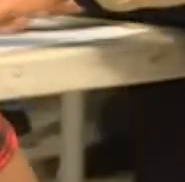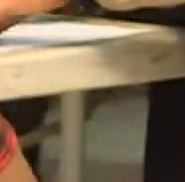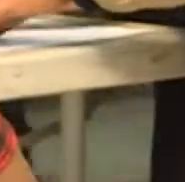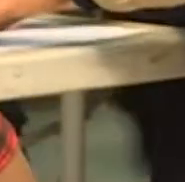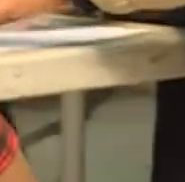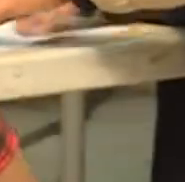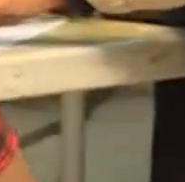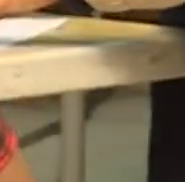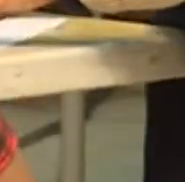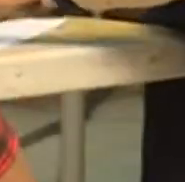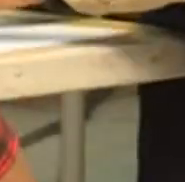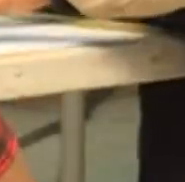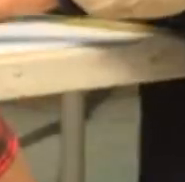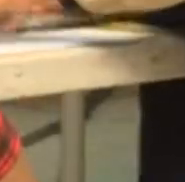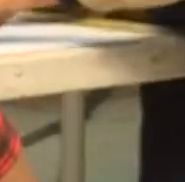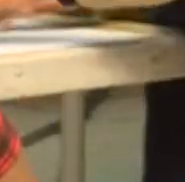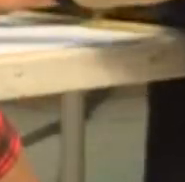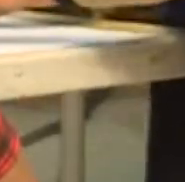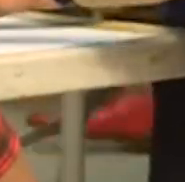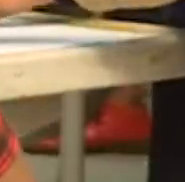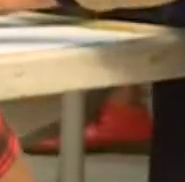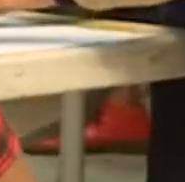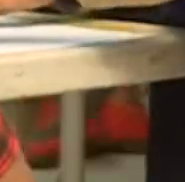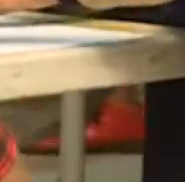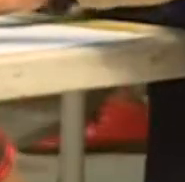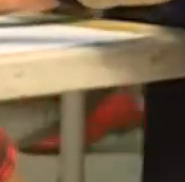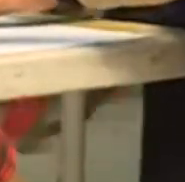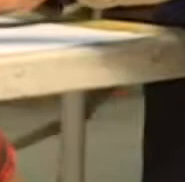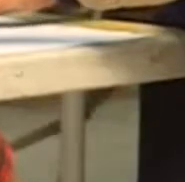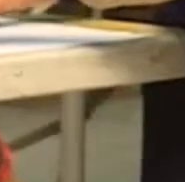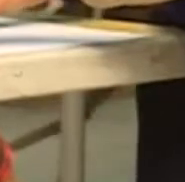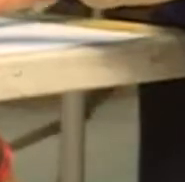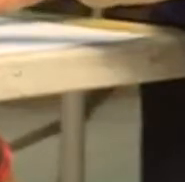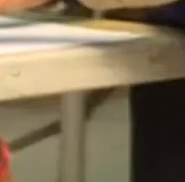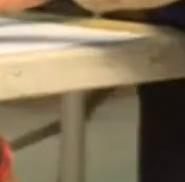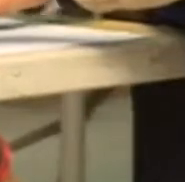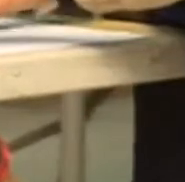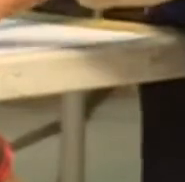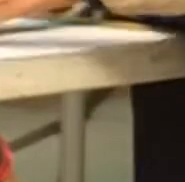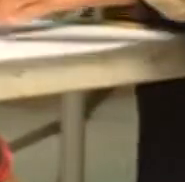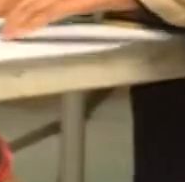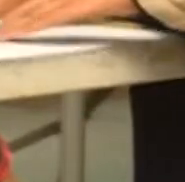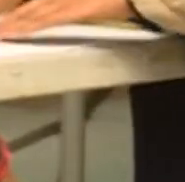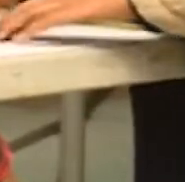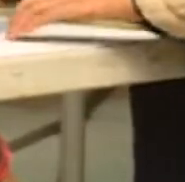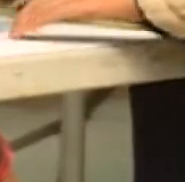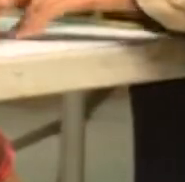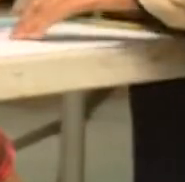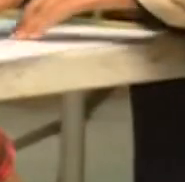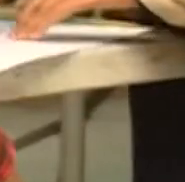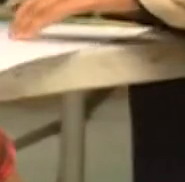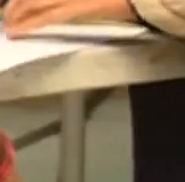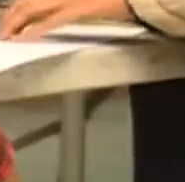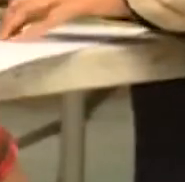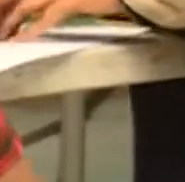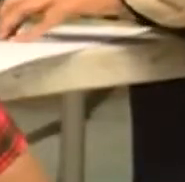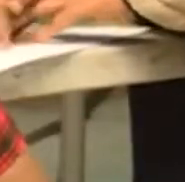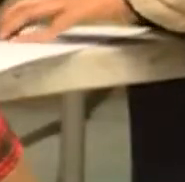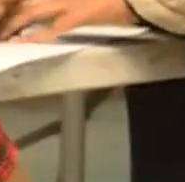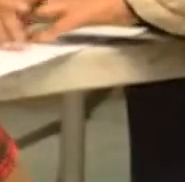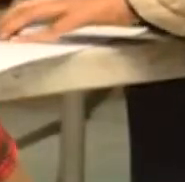are distressed, they don't speak. But when you give them the art materials,